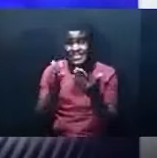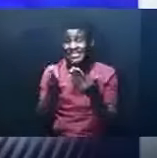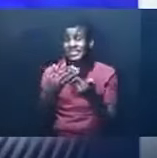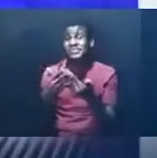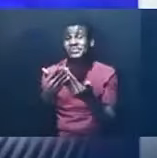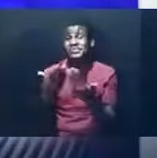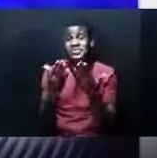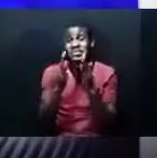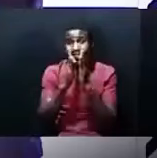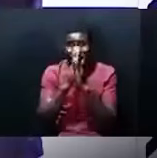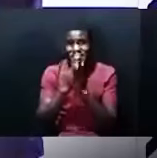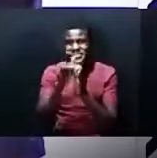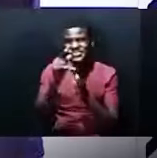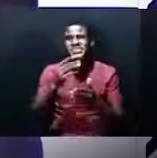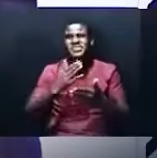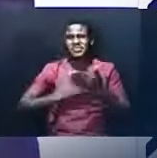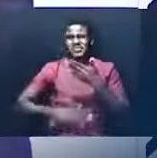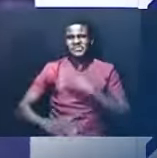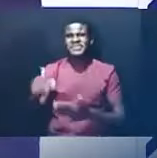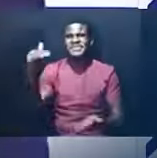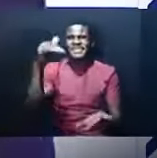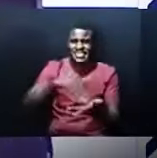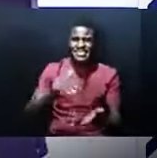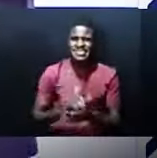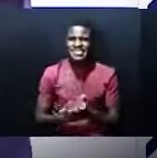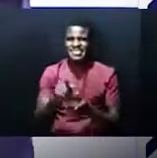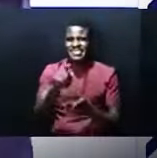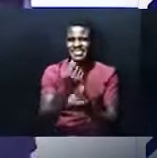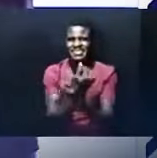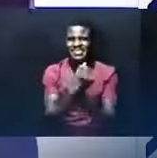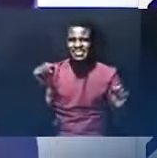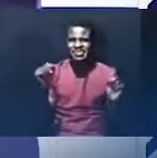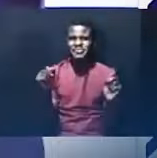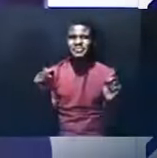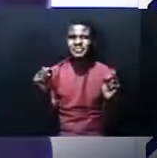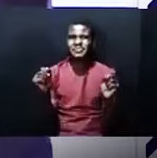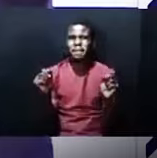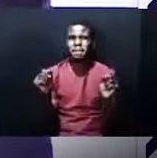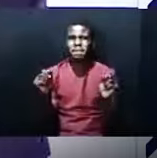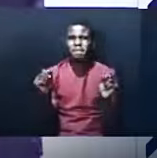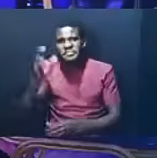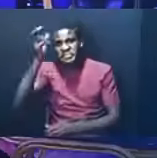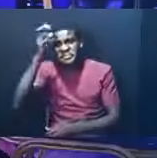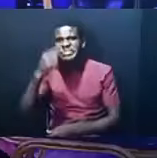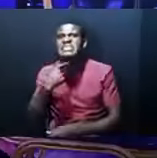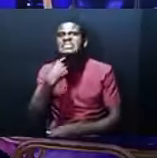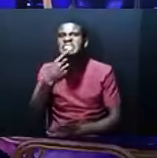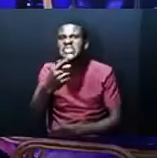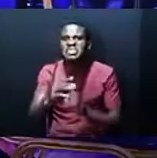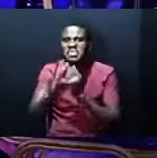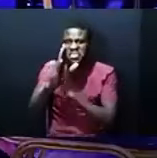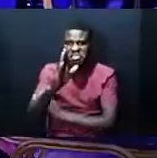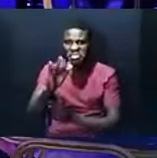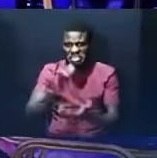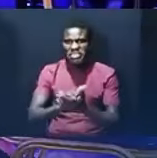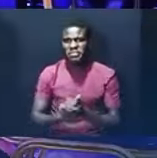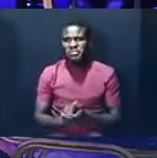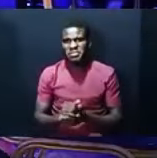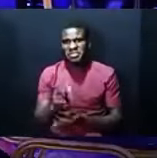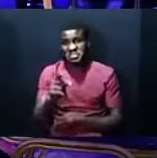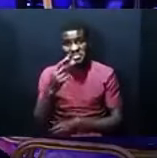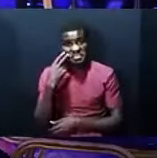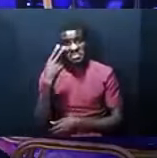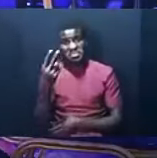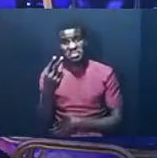prayer, you are born again. You are saved. find a good church